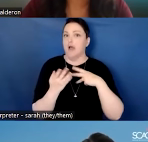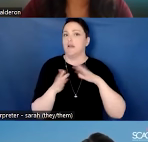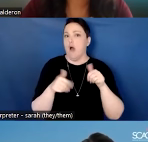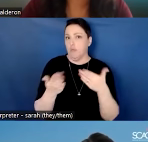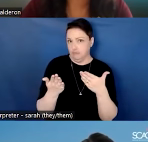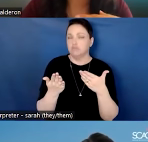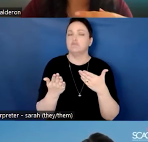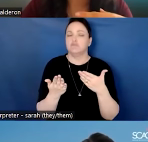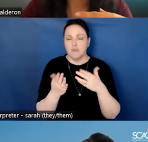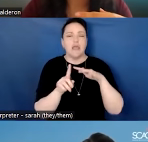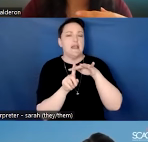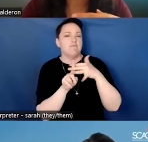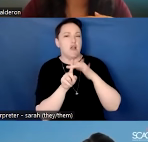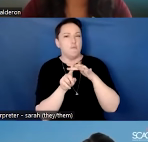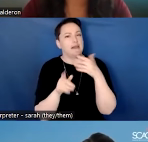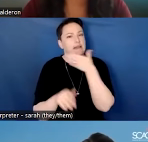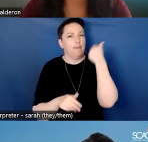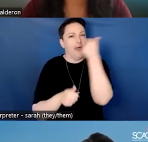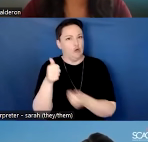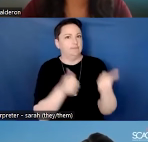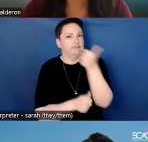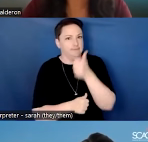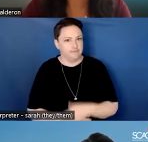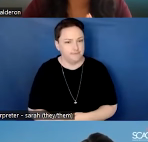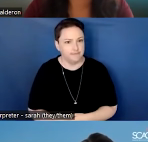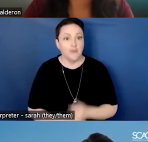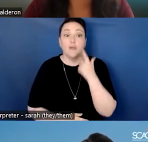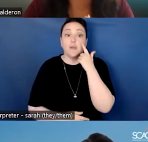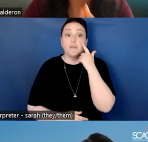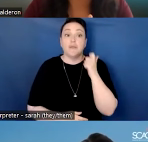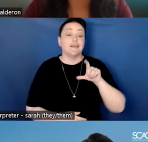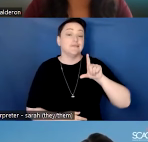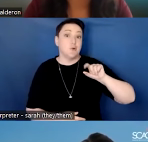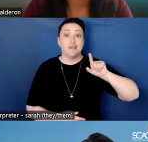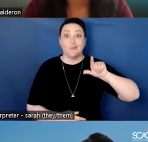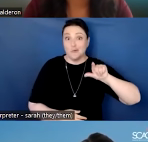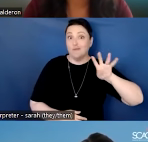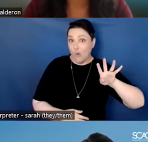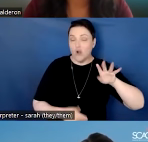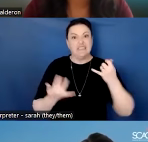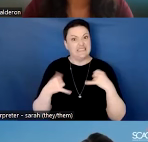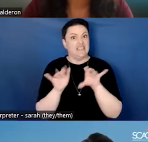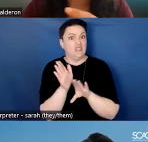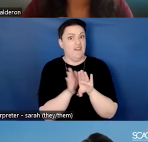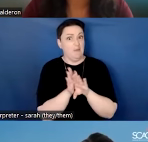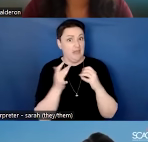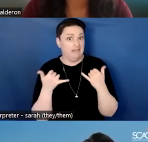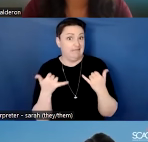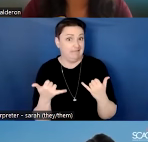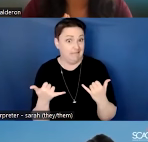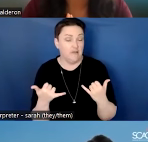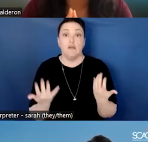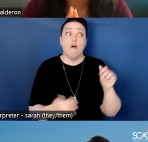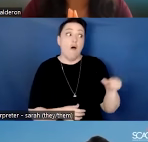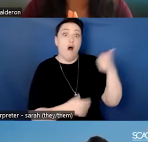For us, because Connect SoCal 2024 is still being developed, it's difficult for us to determine what exactly our alternatives are